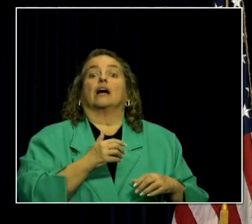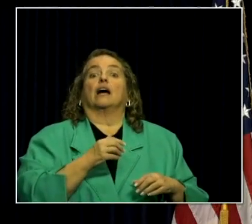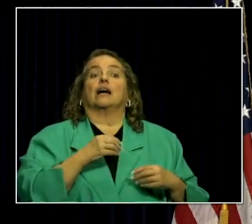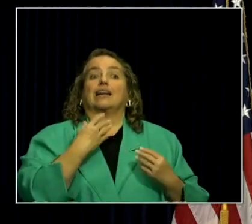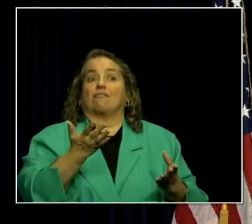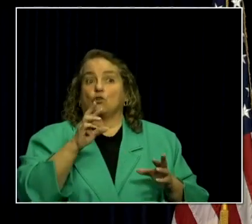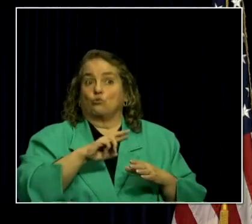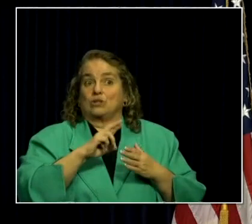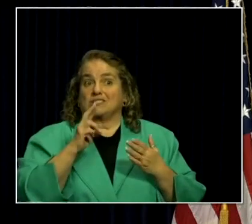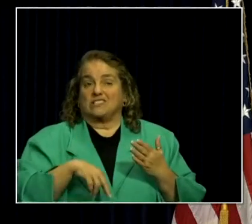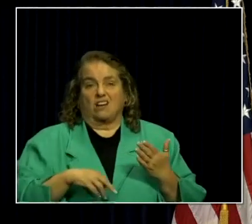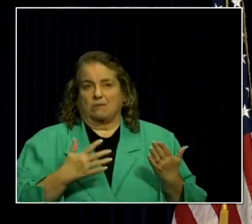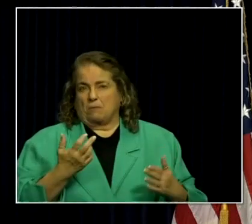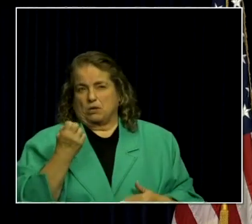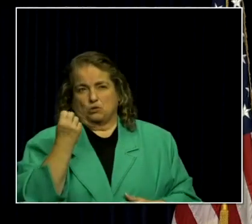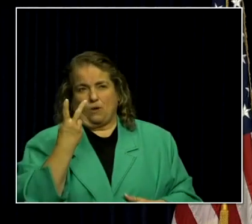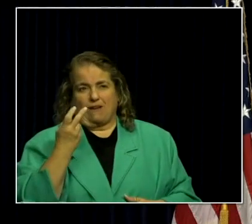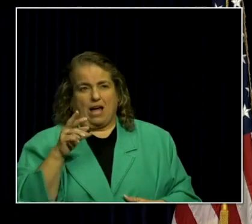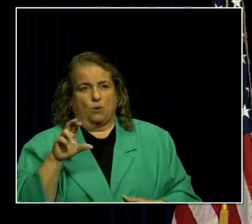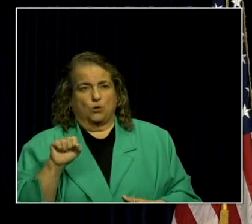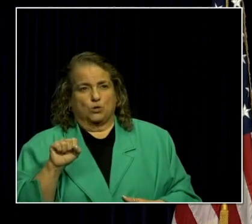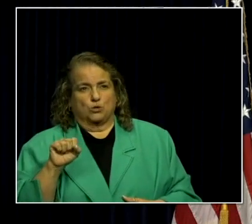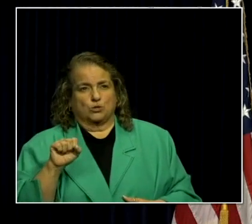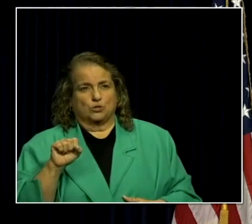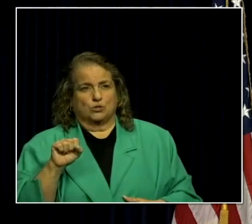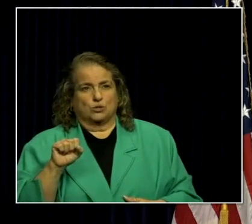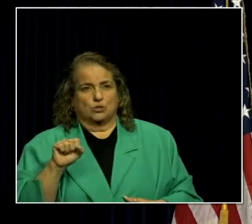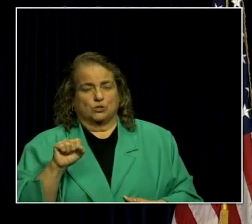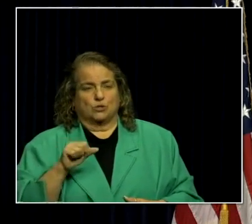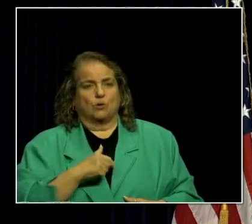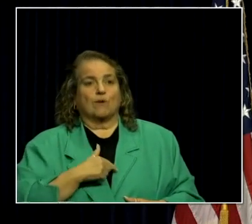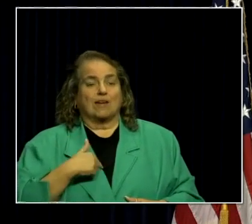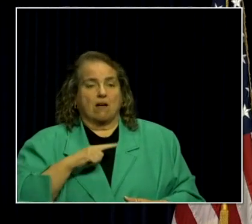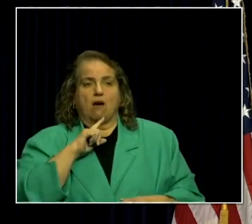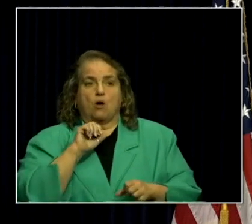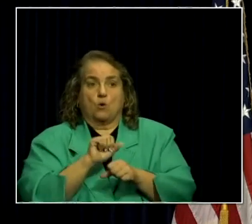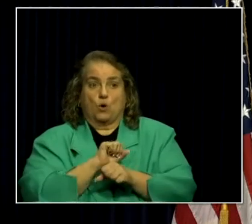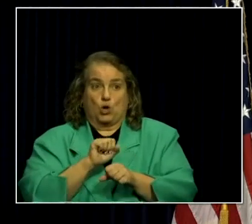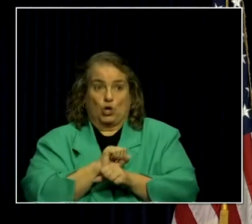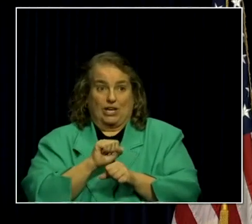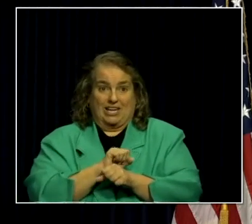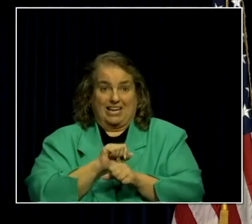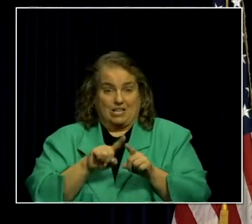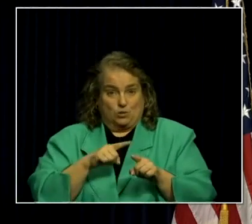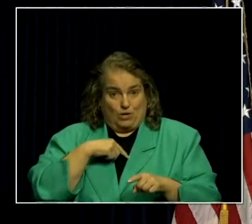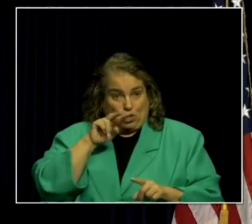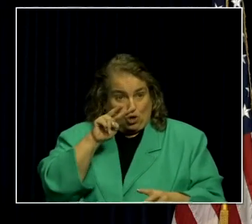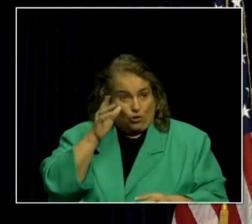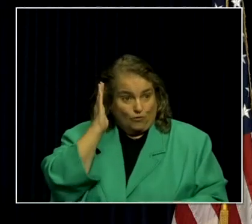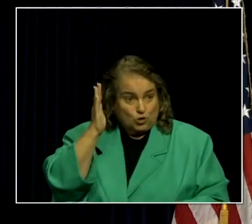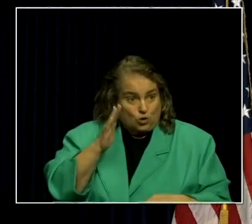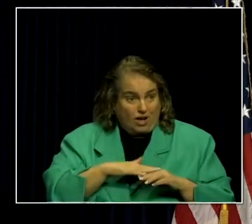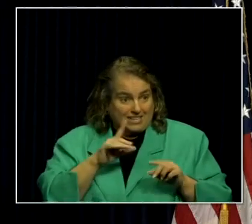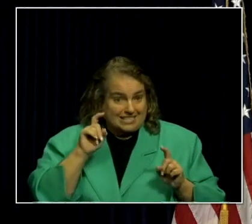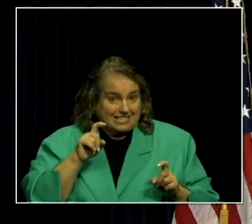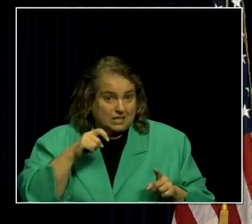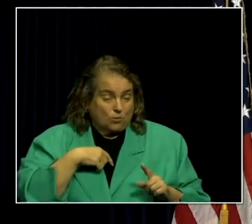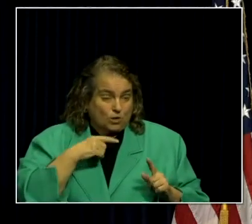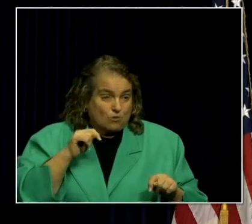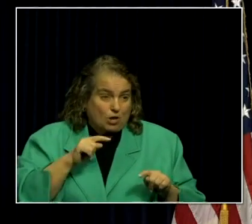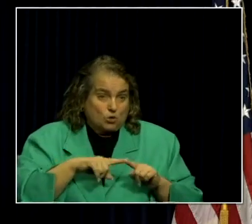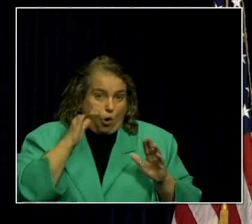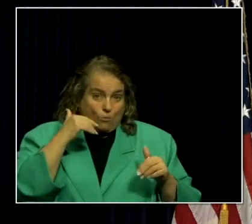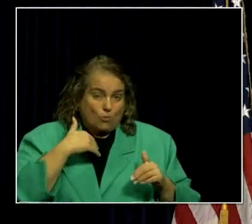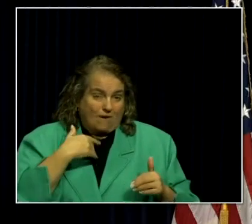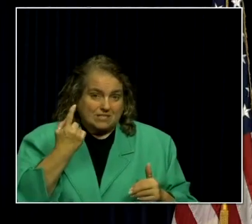as little as 12 hours. We are working, as we look in the future on testing, to hope to have